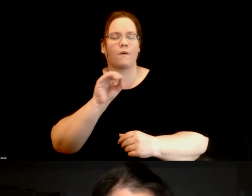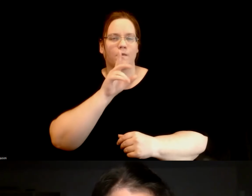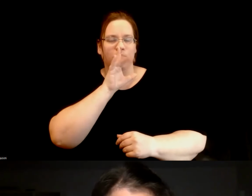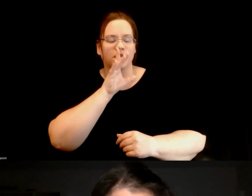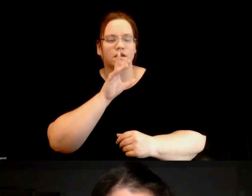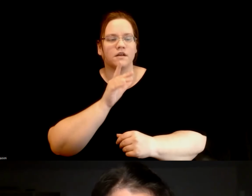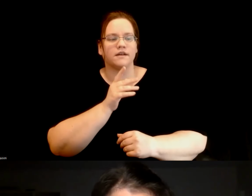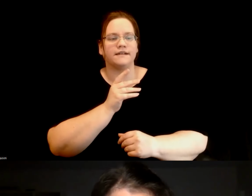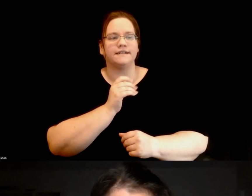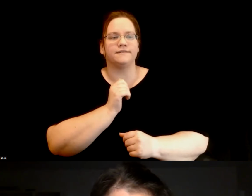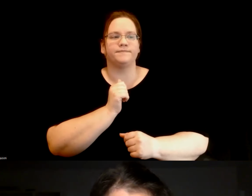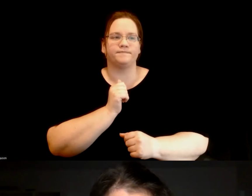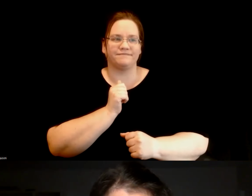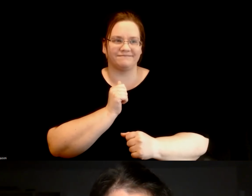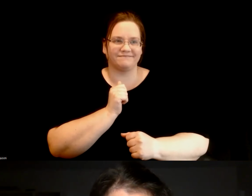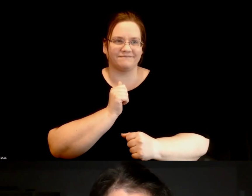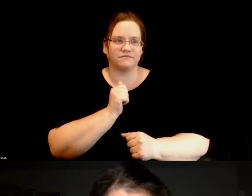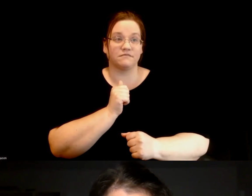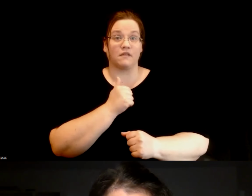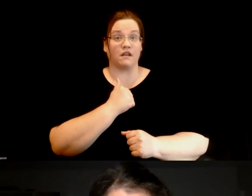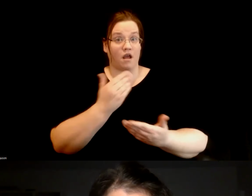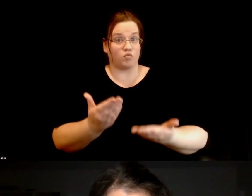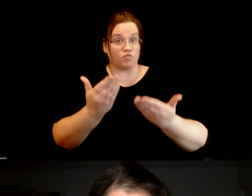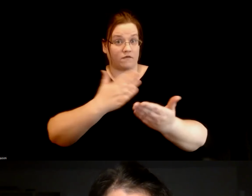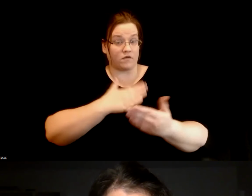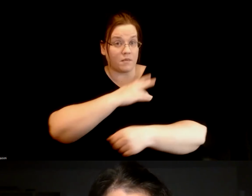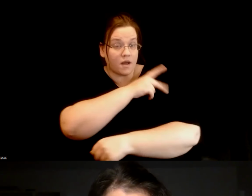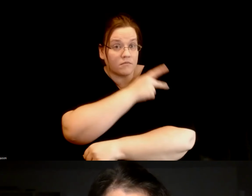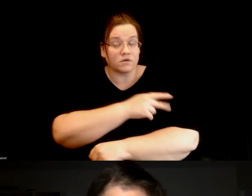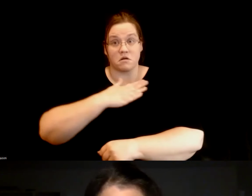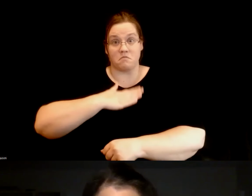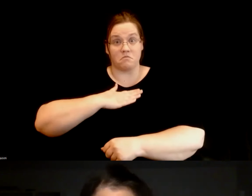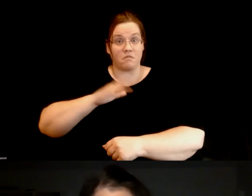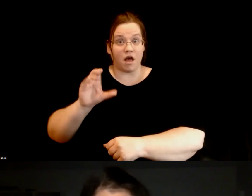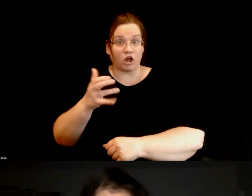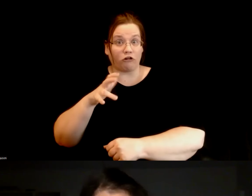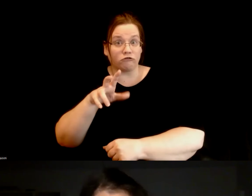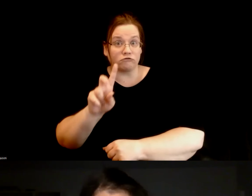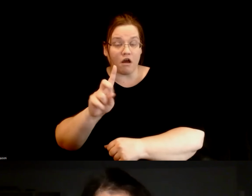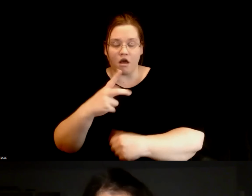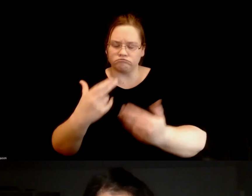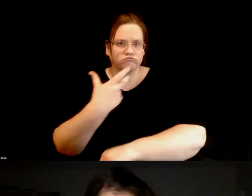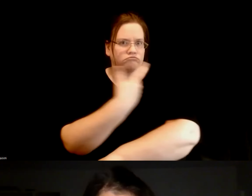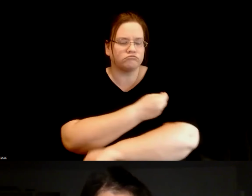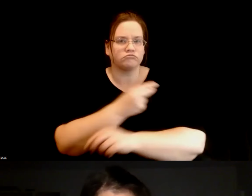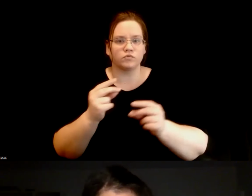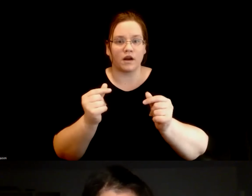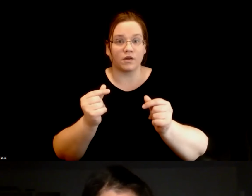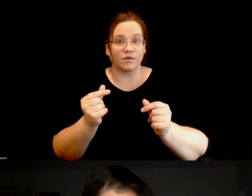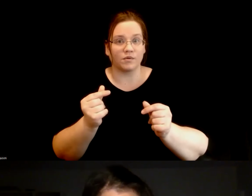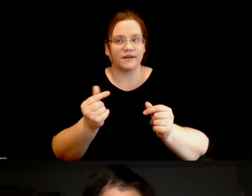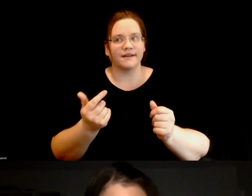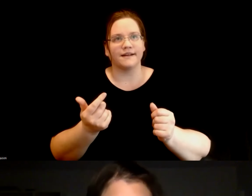as much as I am recommending this for my patients and brought my own child to be vaccinated right away, it is okay